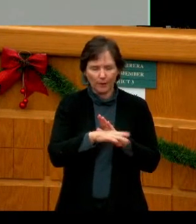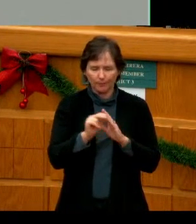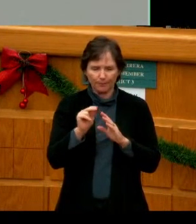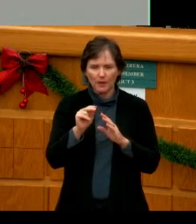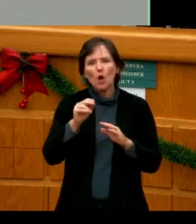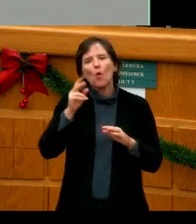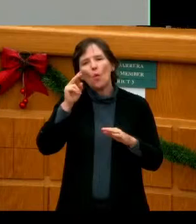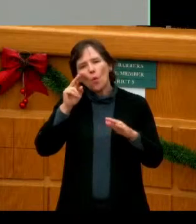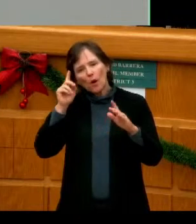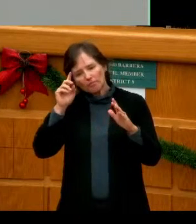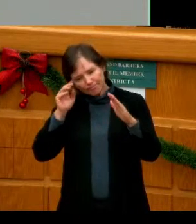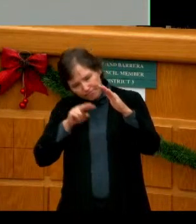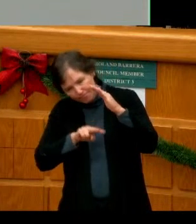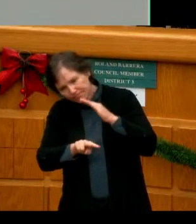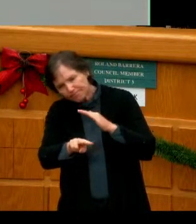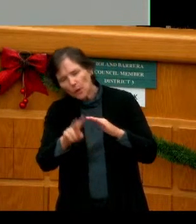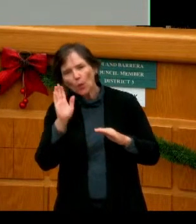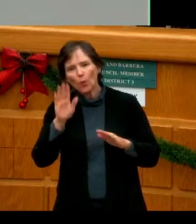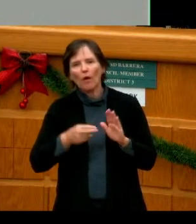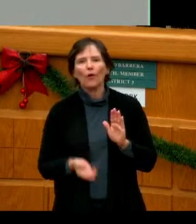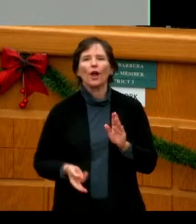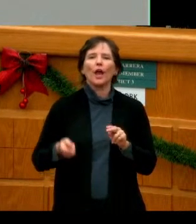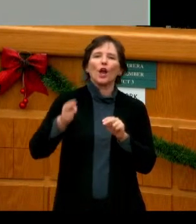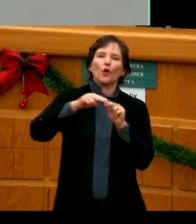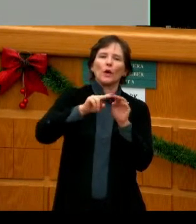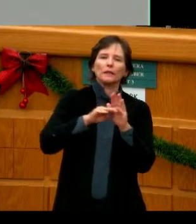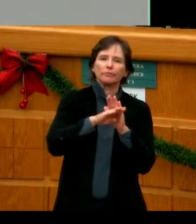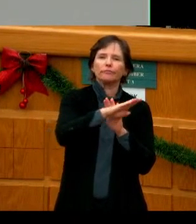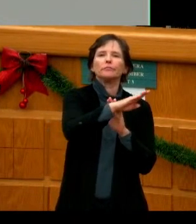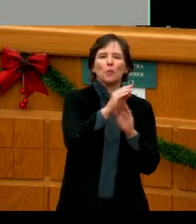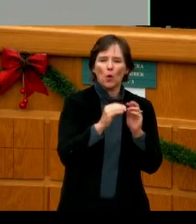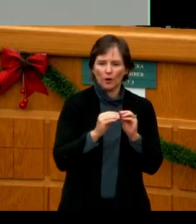curve downwards. We project that it's going to continue to go up.